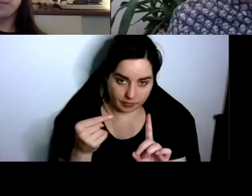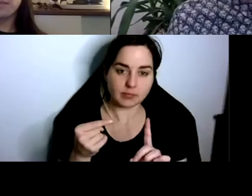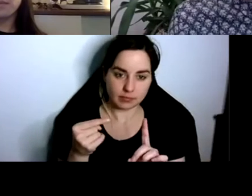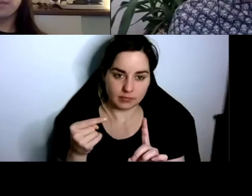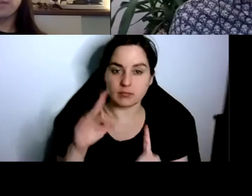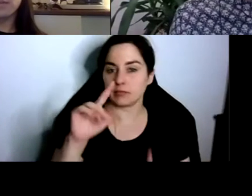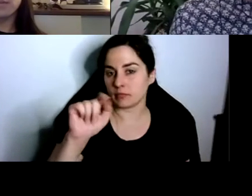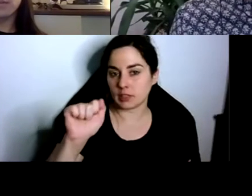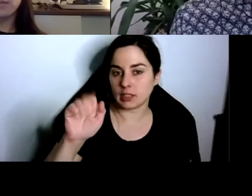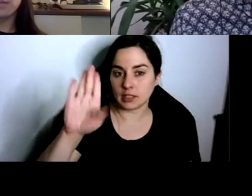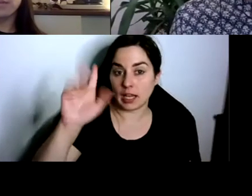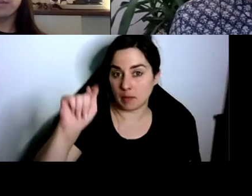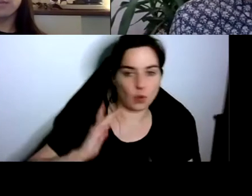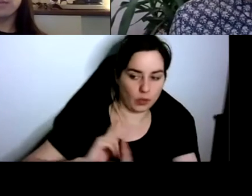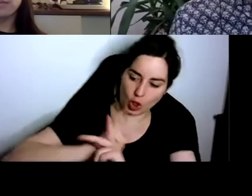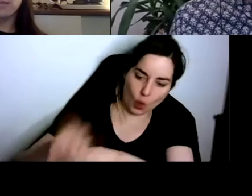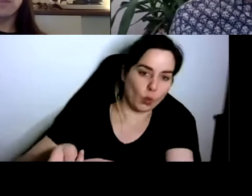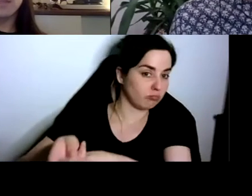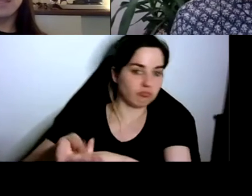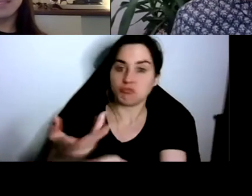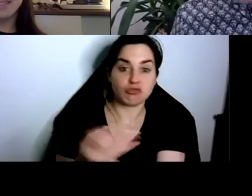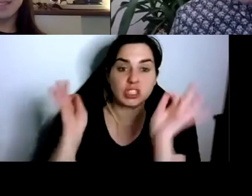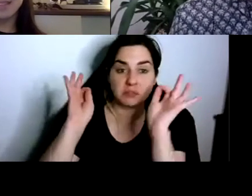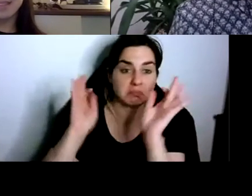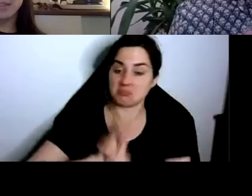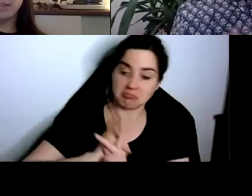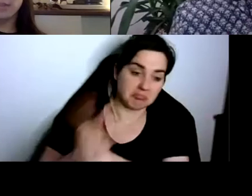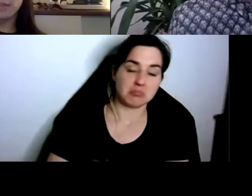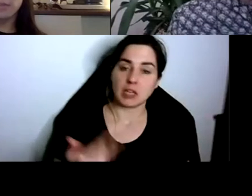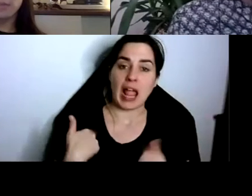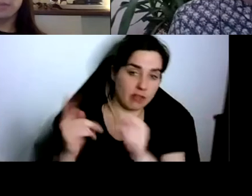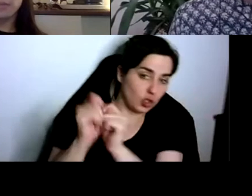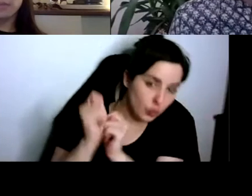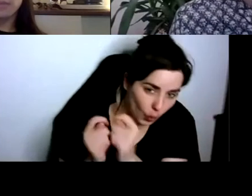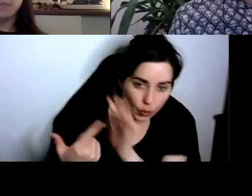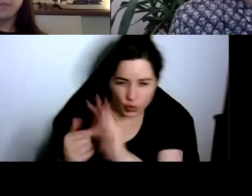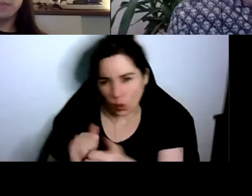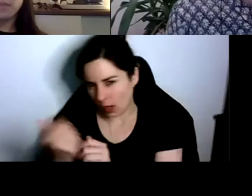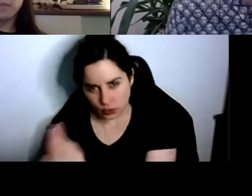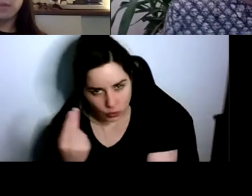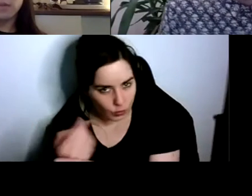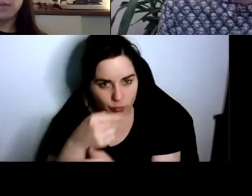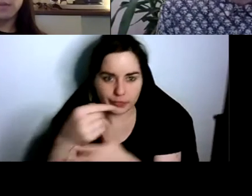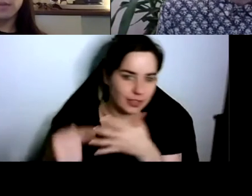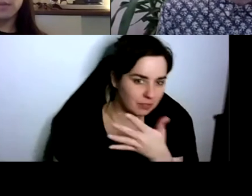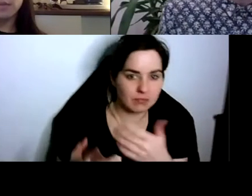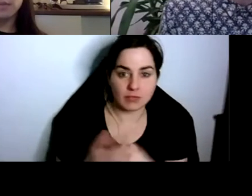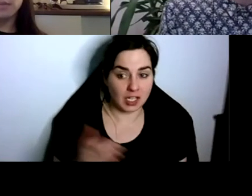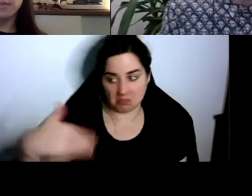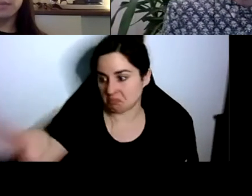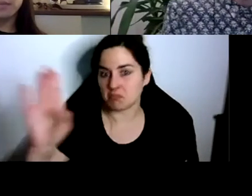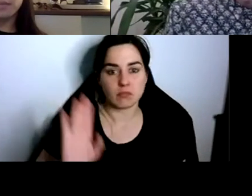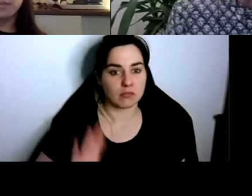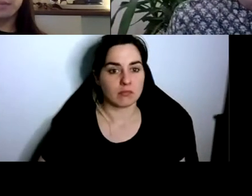tablets that we just loan out for free, and we do tutorials, and there's all kinds of, you know, and we take the time to help people, you know, figure